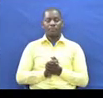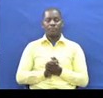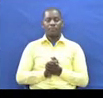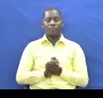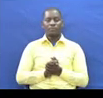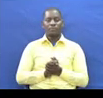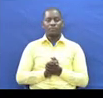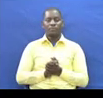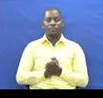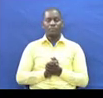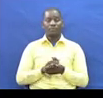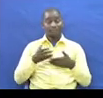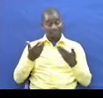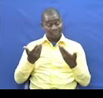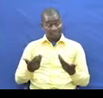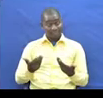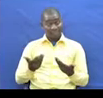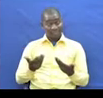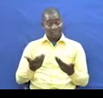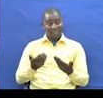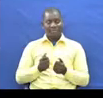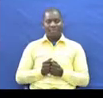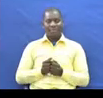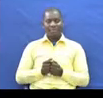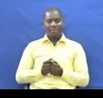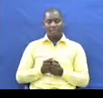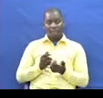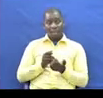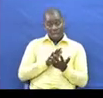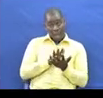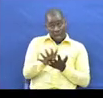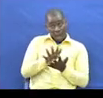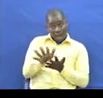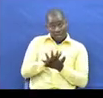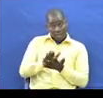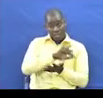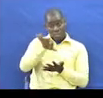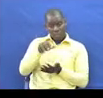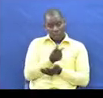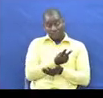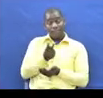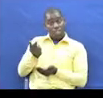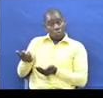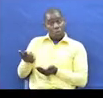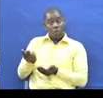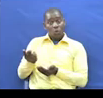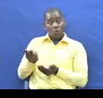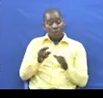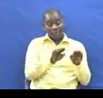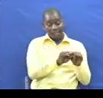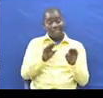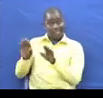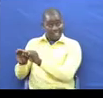fathers. Upon illustrating these two sets, that is, I